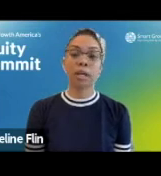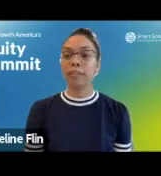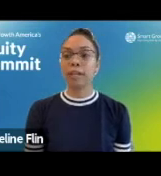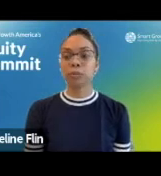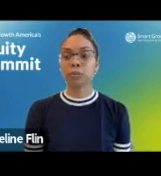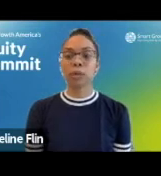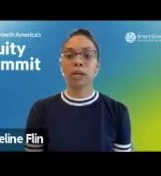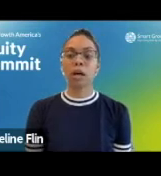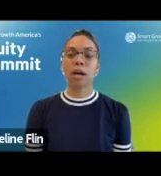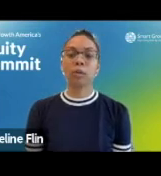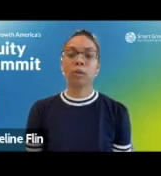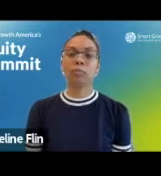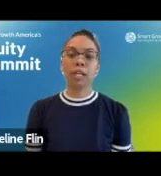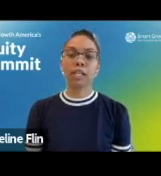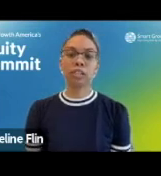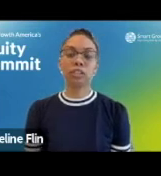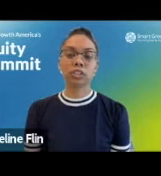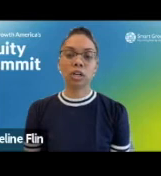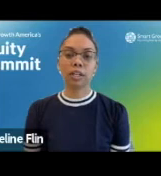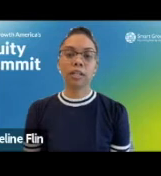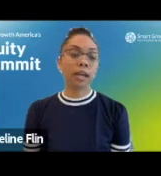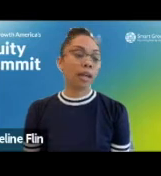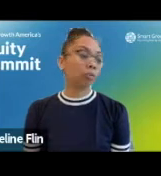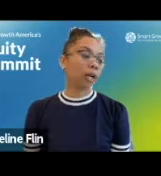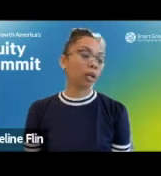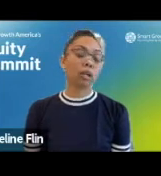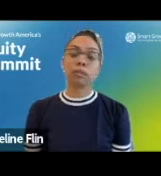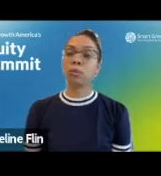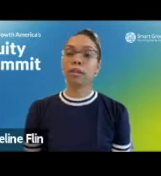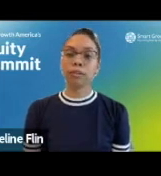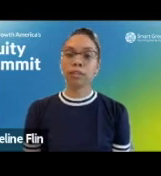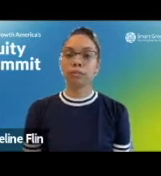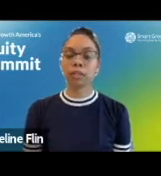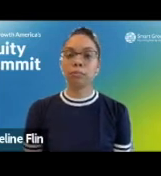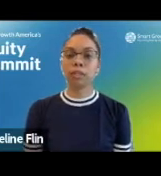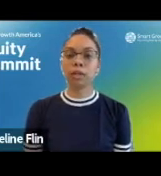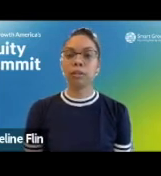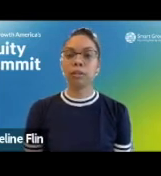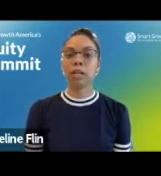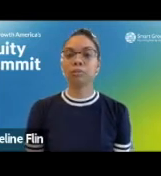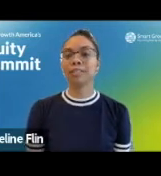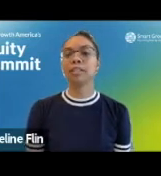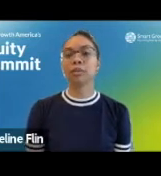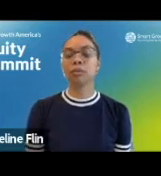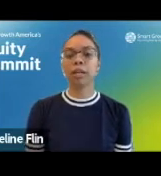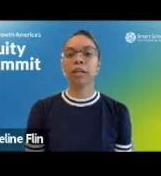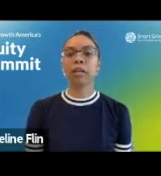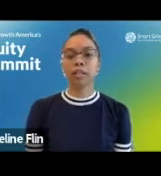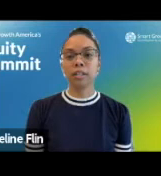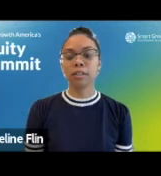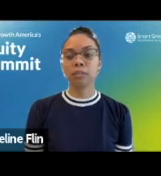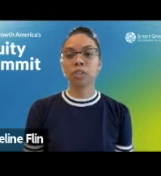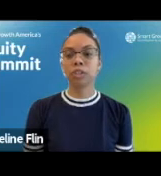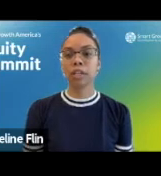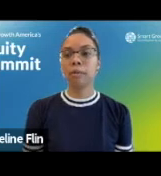soil, and that's really where our remediation started and where the grant funding from EPA really helped accelerate